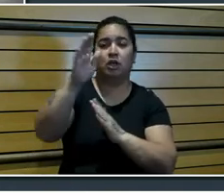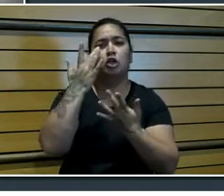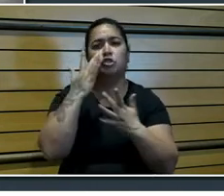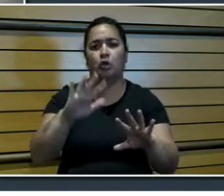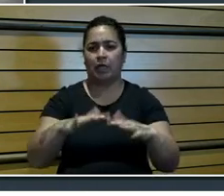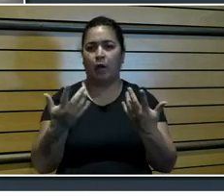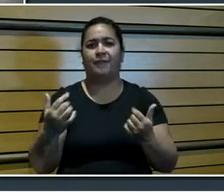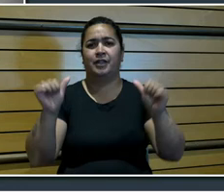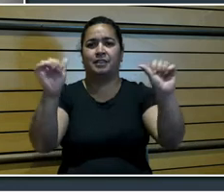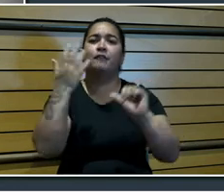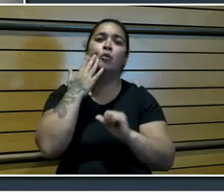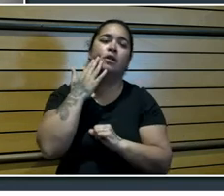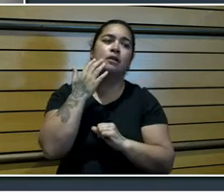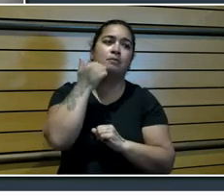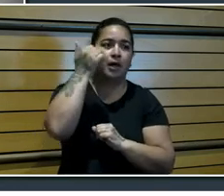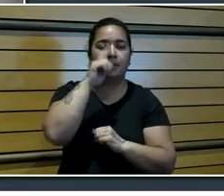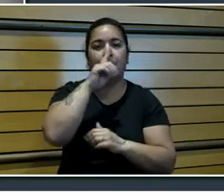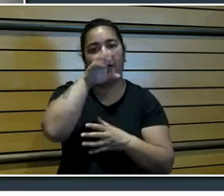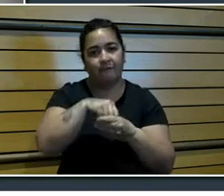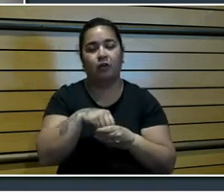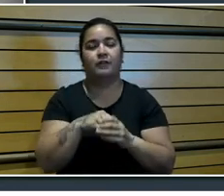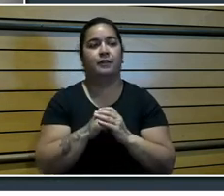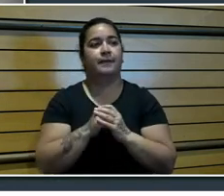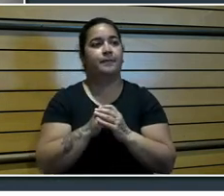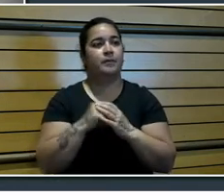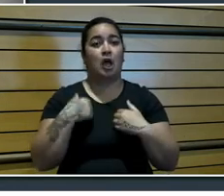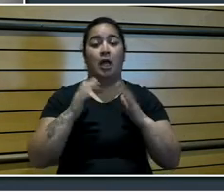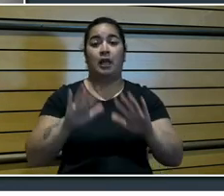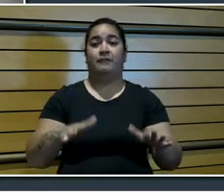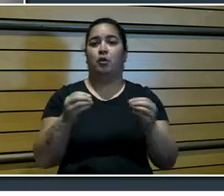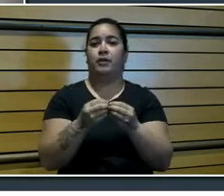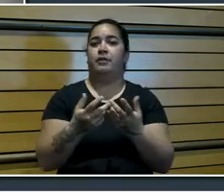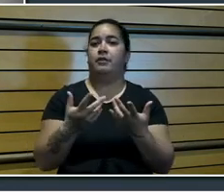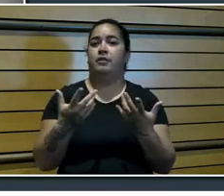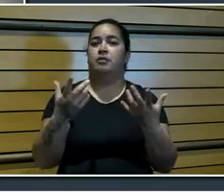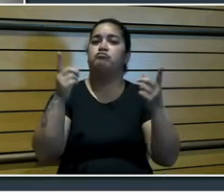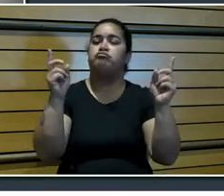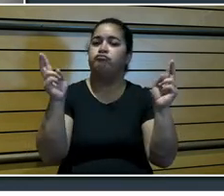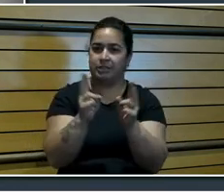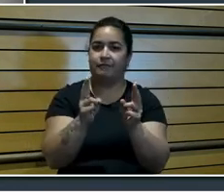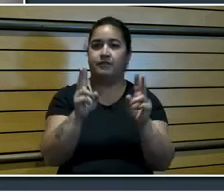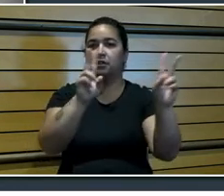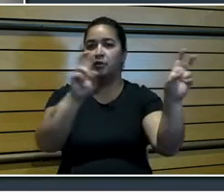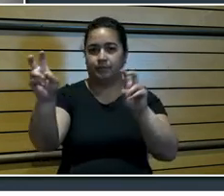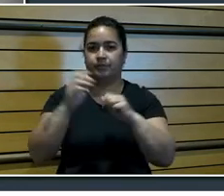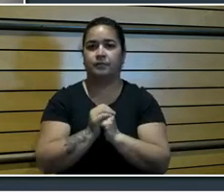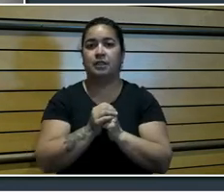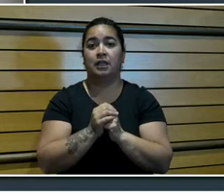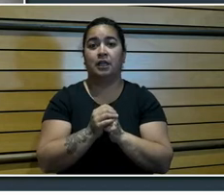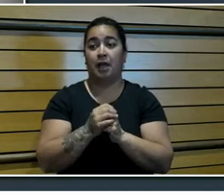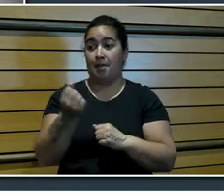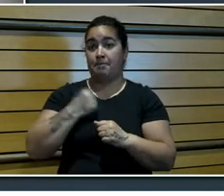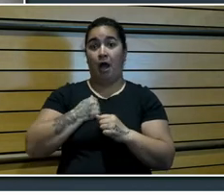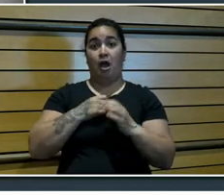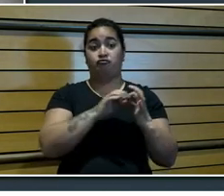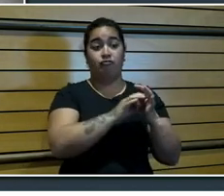when tangata whenua were involved. I'll leave you with a short whakatauki proverb. No te rourou, naku